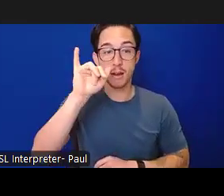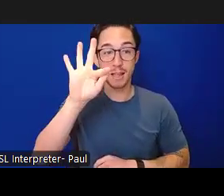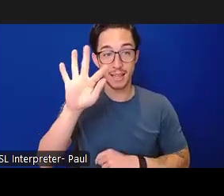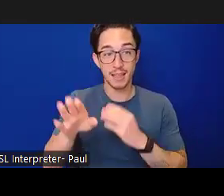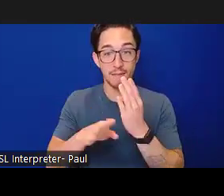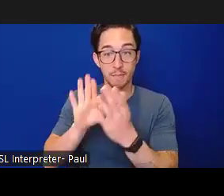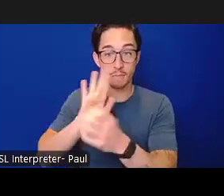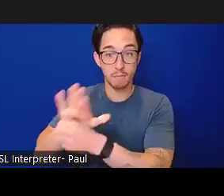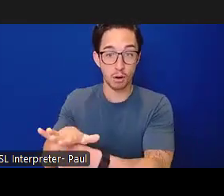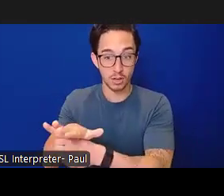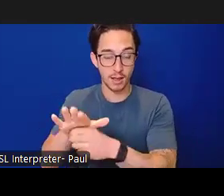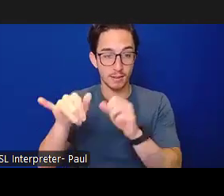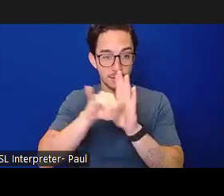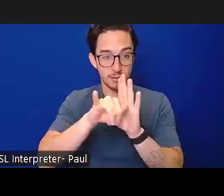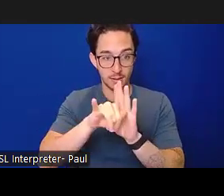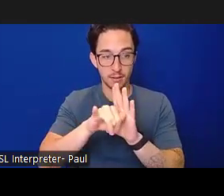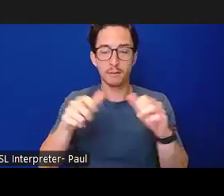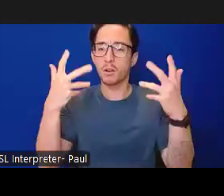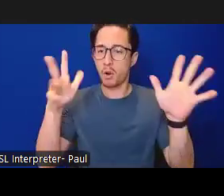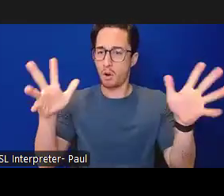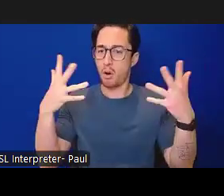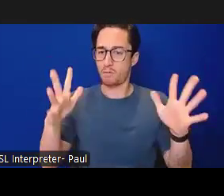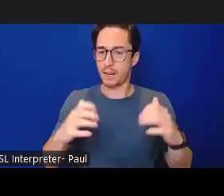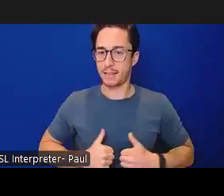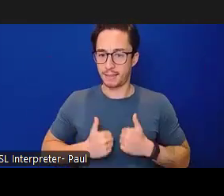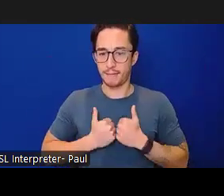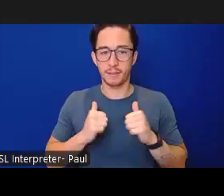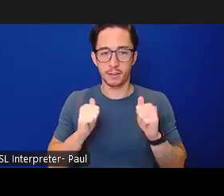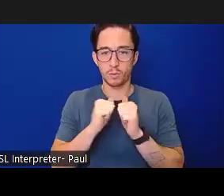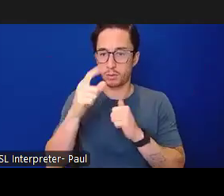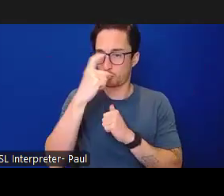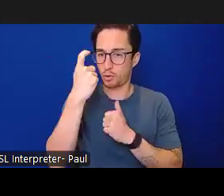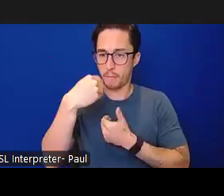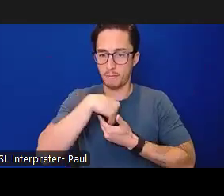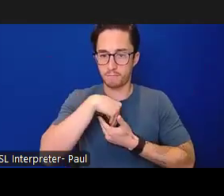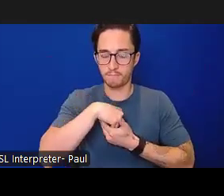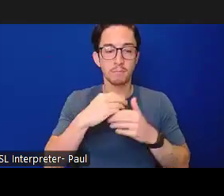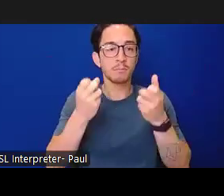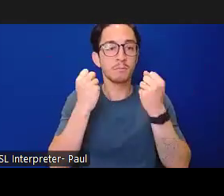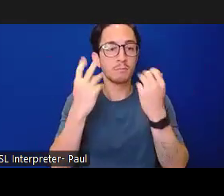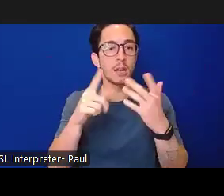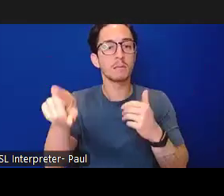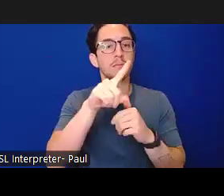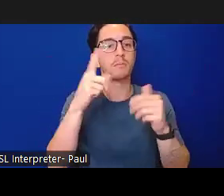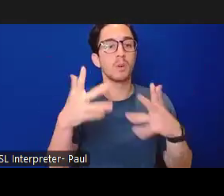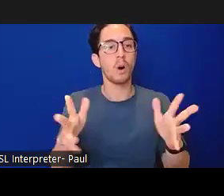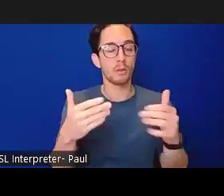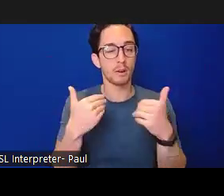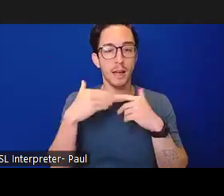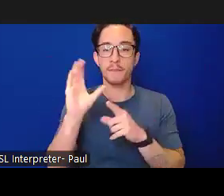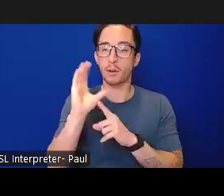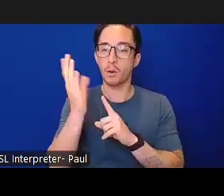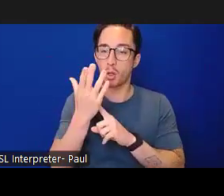marginalized identity, they're already living with these traumas. Many of them are already living with cultural trauma